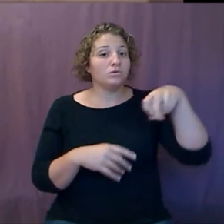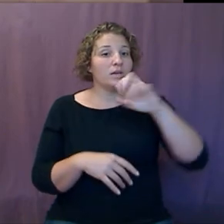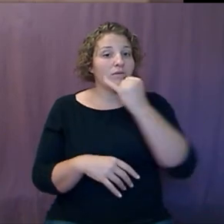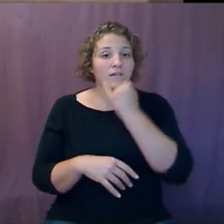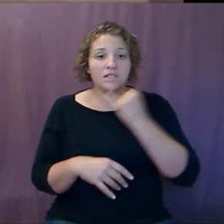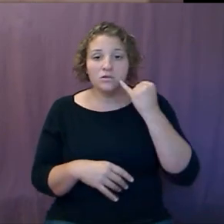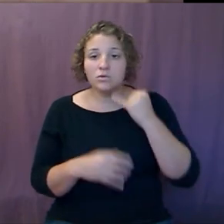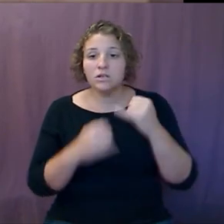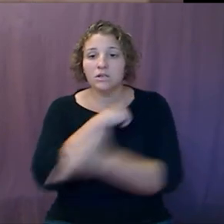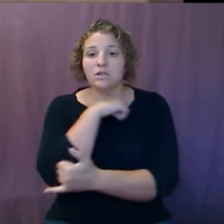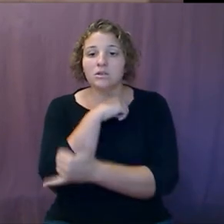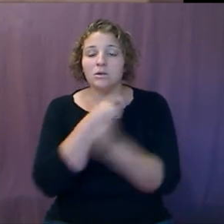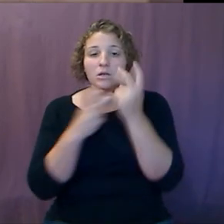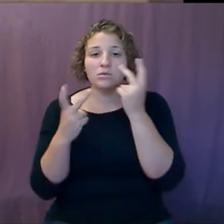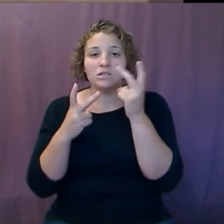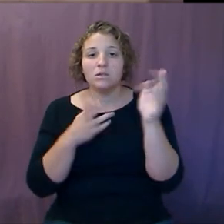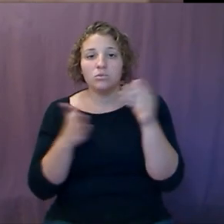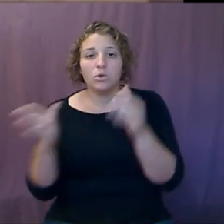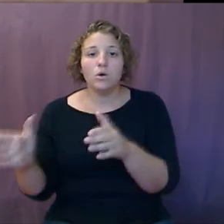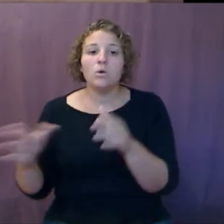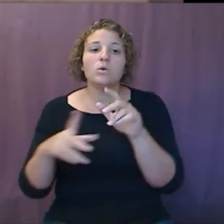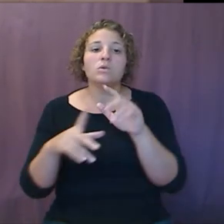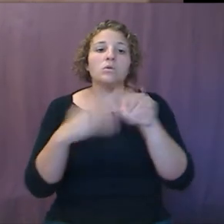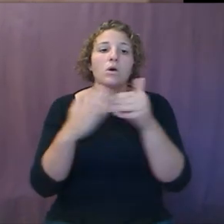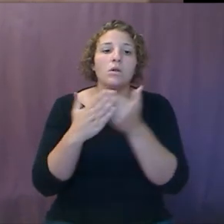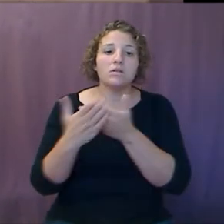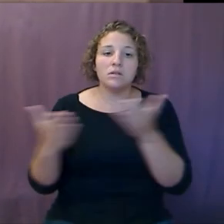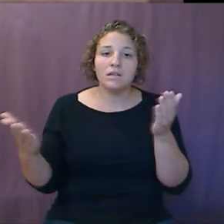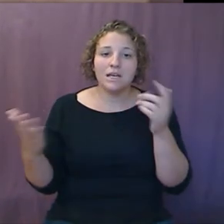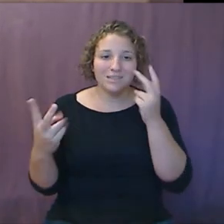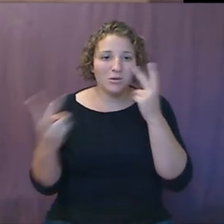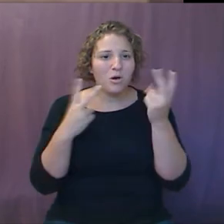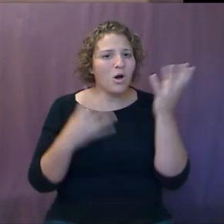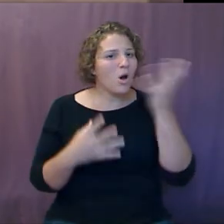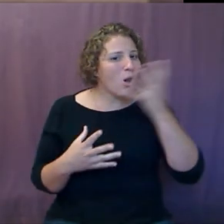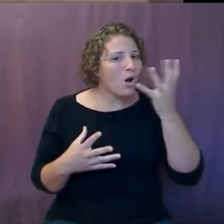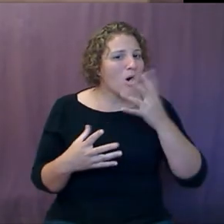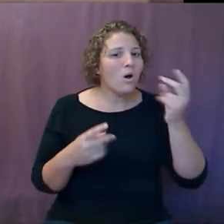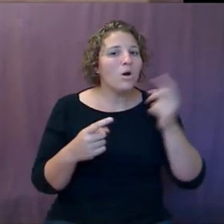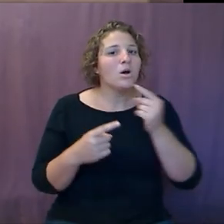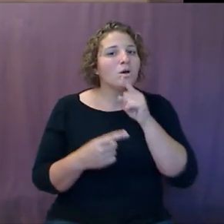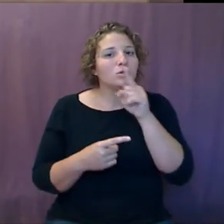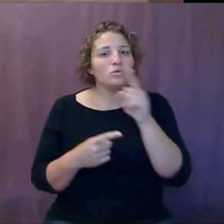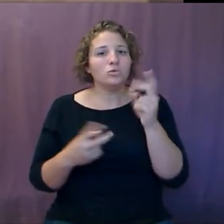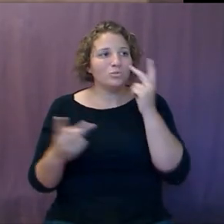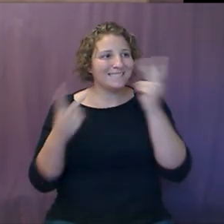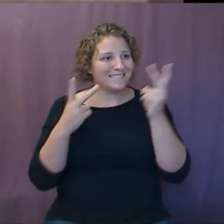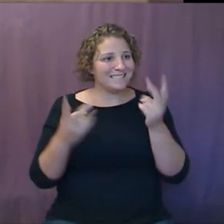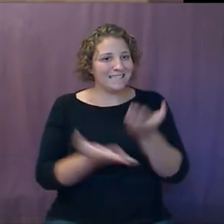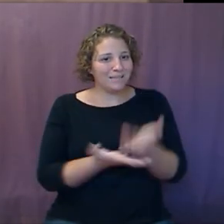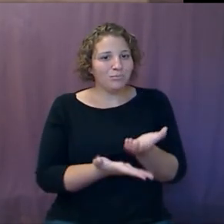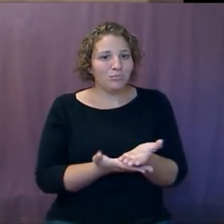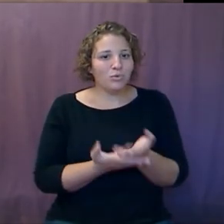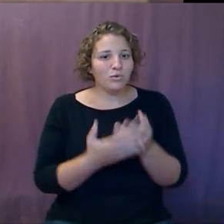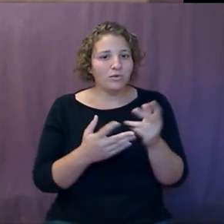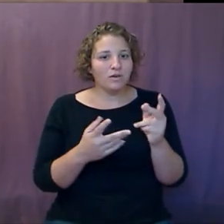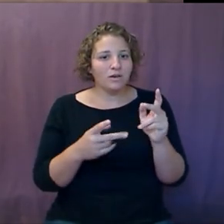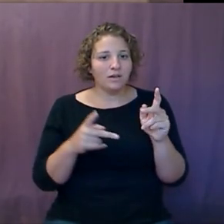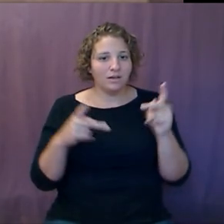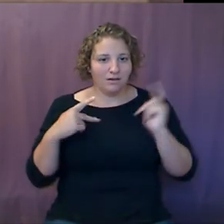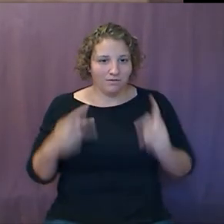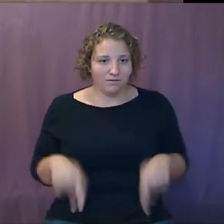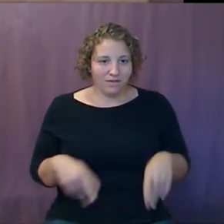and the Palm Sunday Road and all the Eastern Gate and they're like wow it's true everything it's said it's it's here well last week I was trying